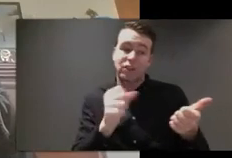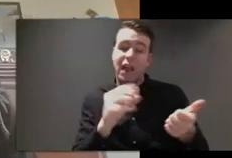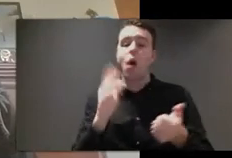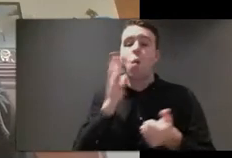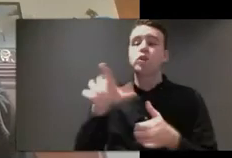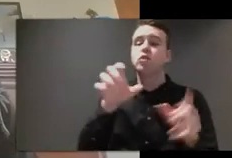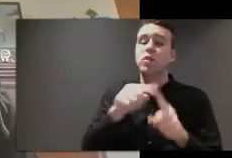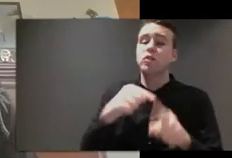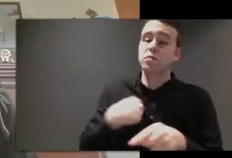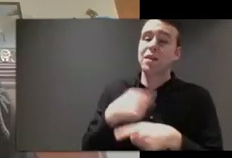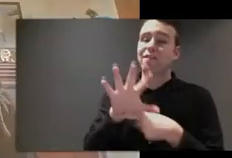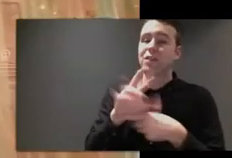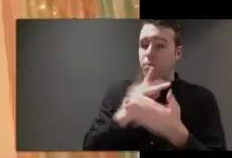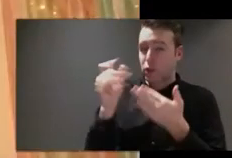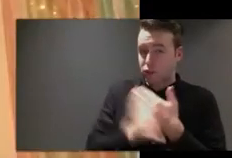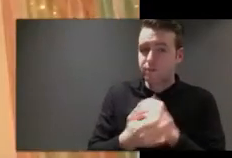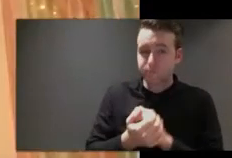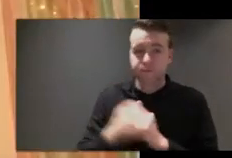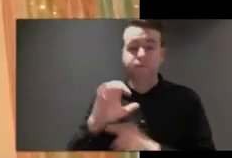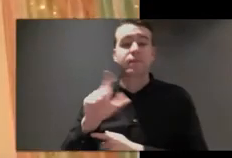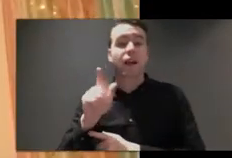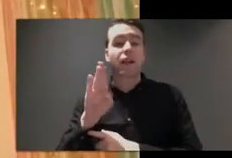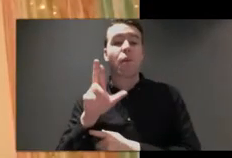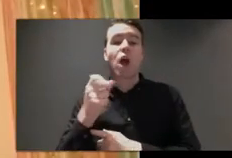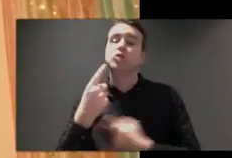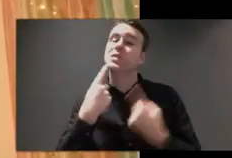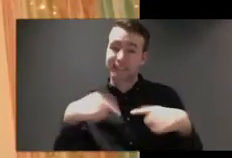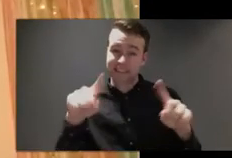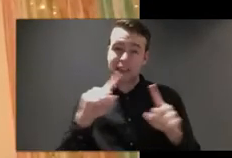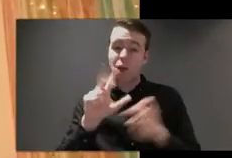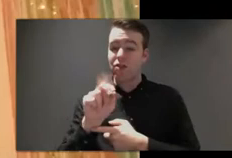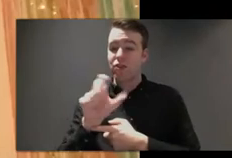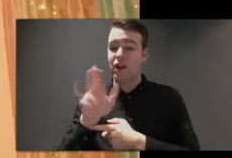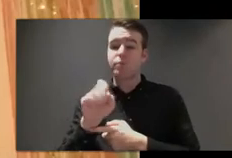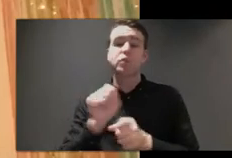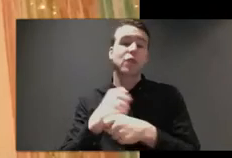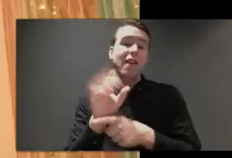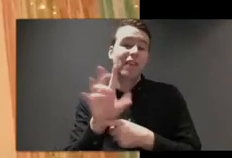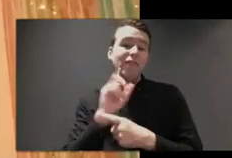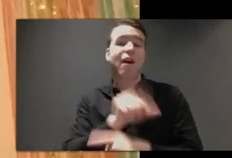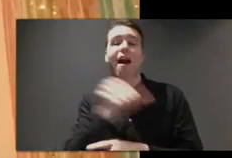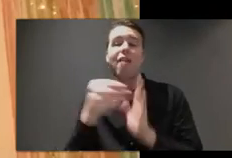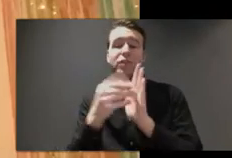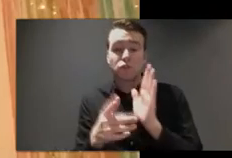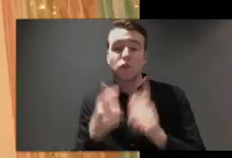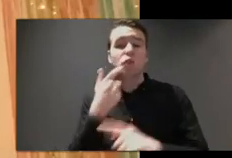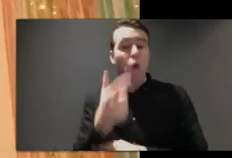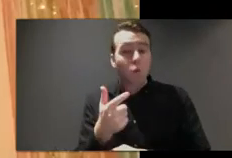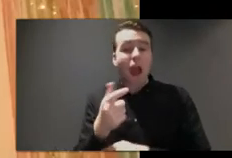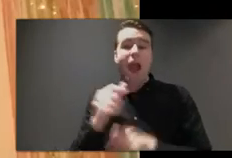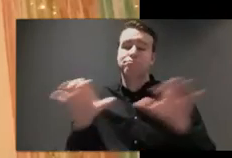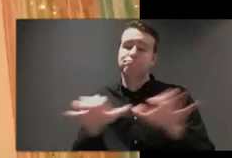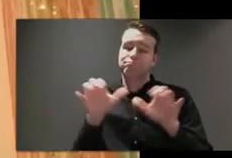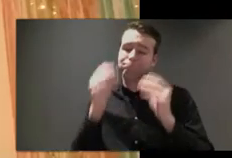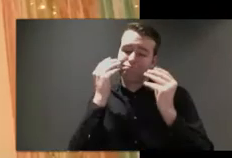Do This to Me video project. Club Rush was a success, with 30 clubs creating videos for other students to watch, informing them about